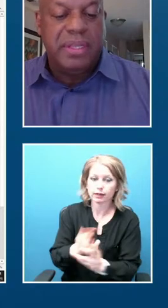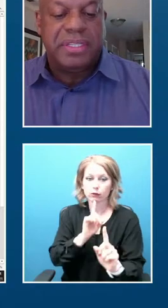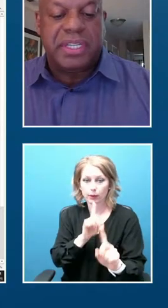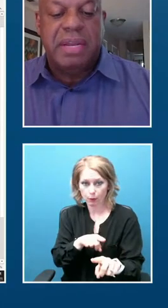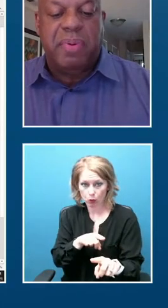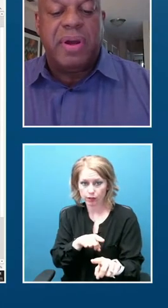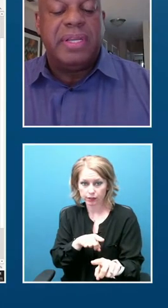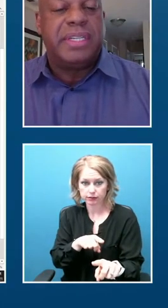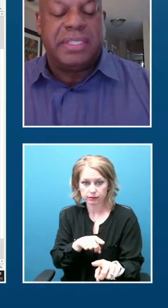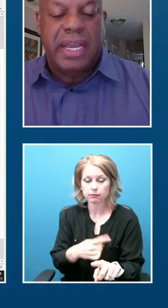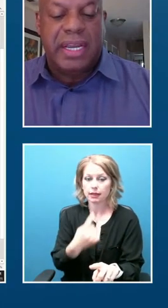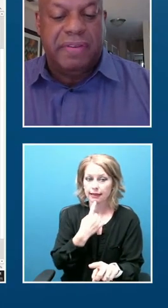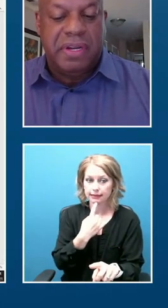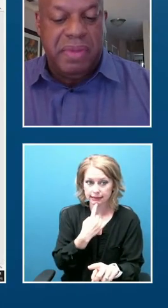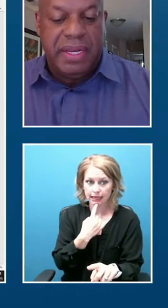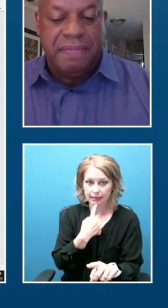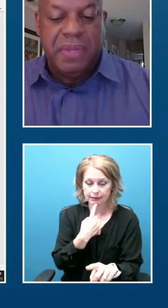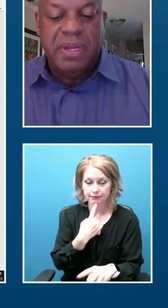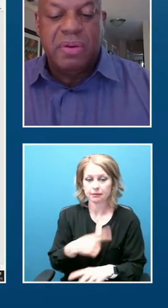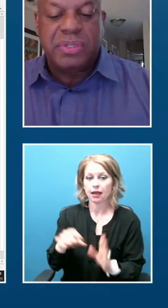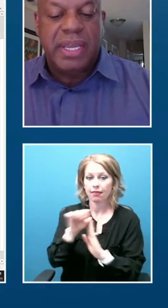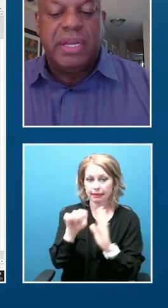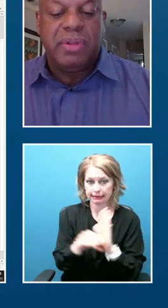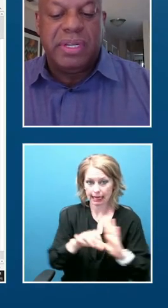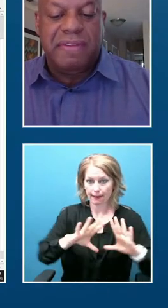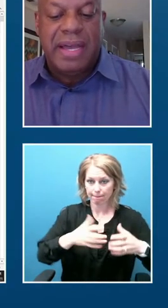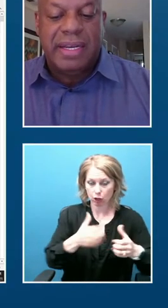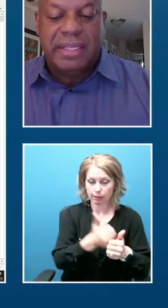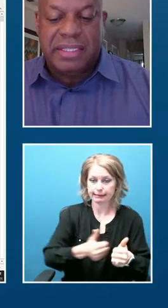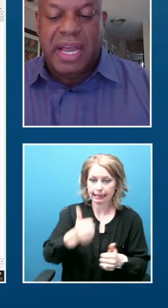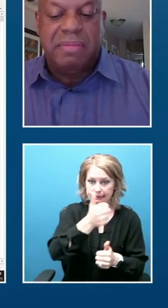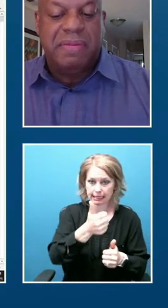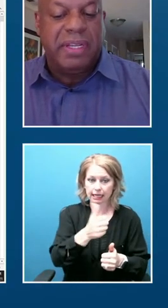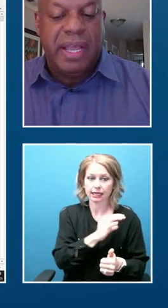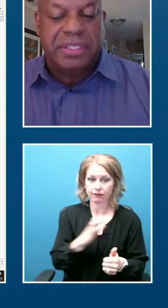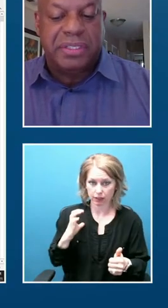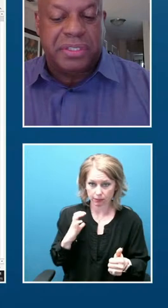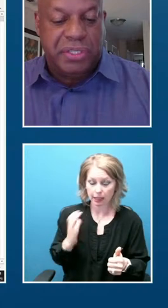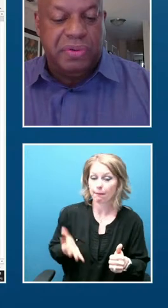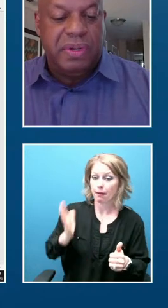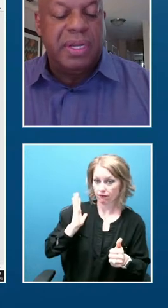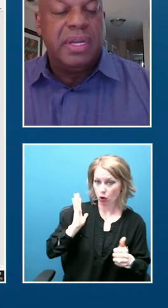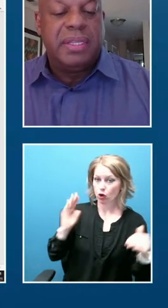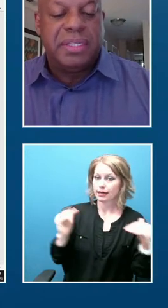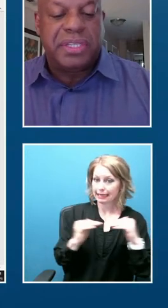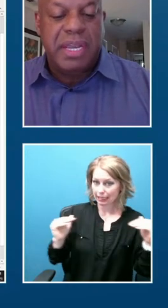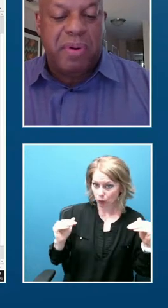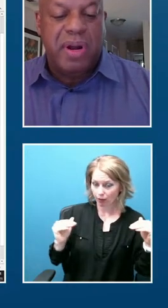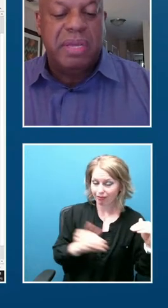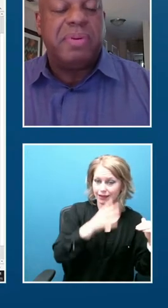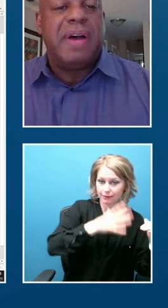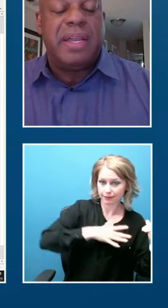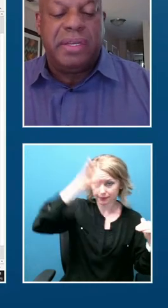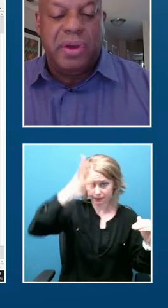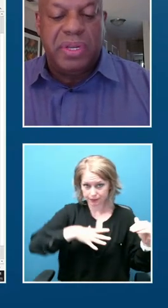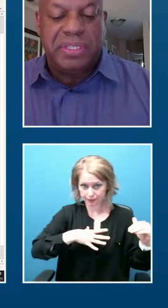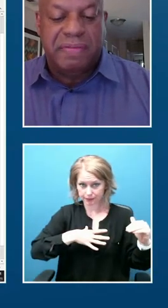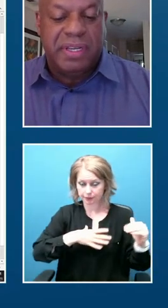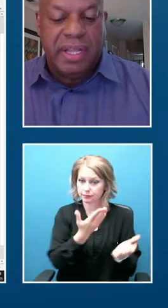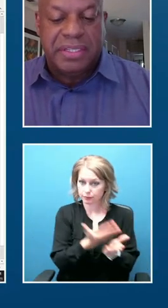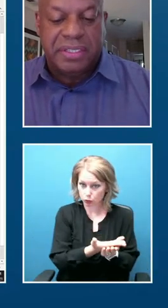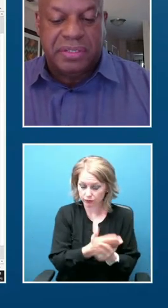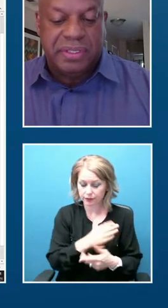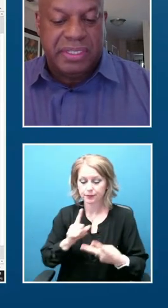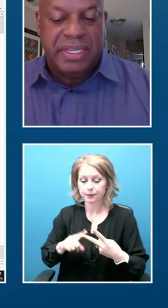that one, the state party's executive committee was equally divided at the time of the elections. Two, the state party provided notice